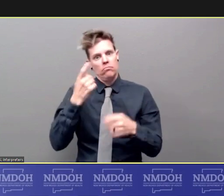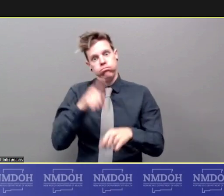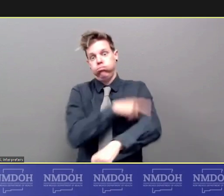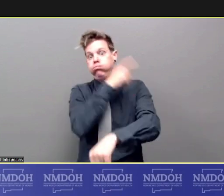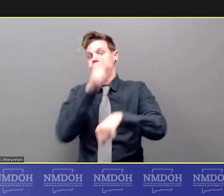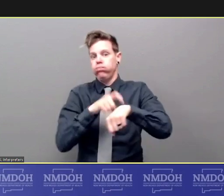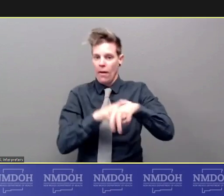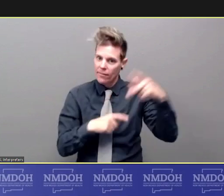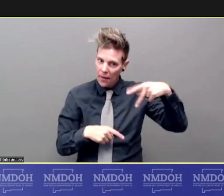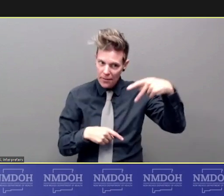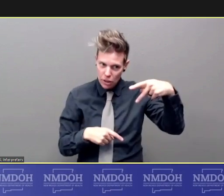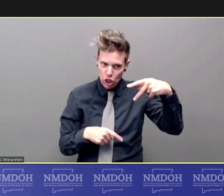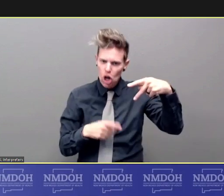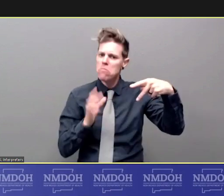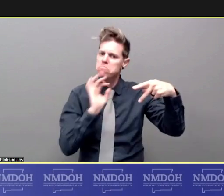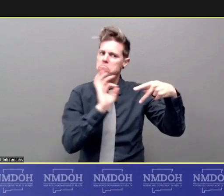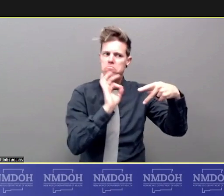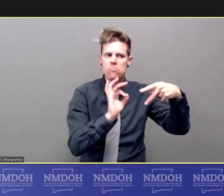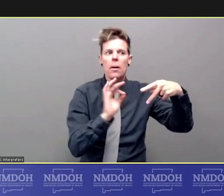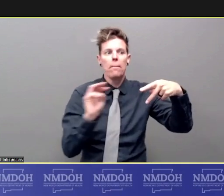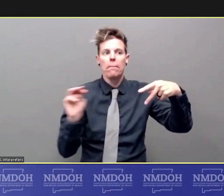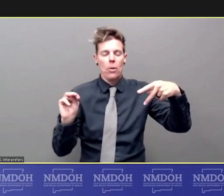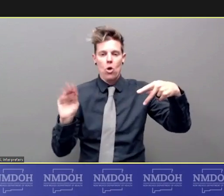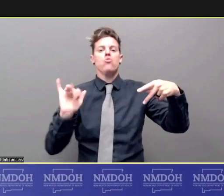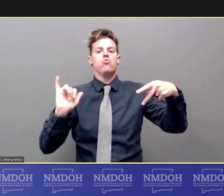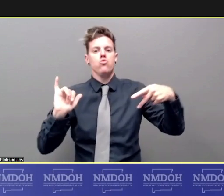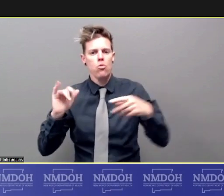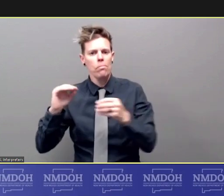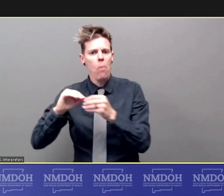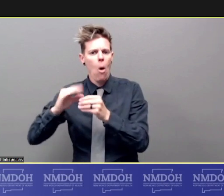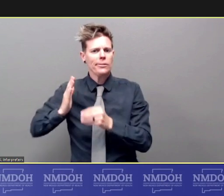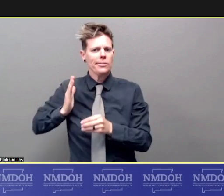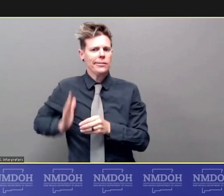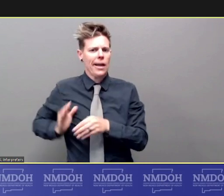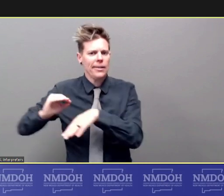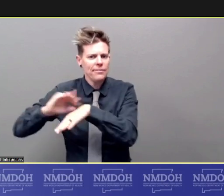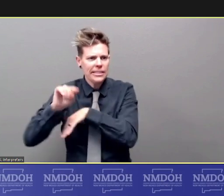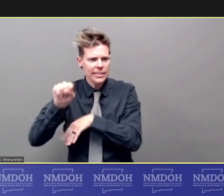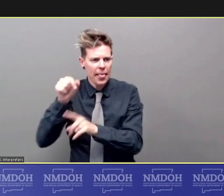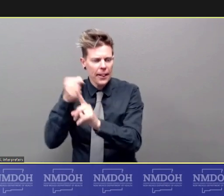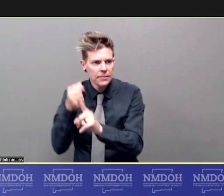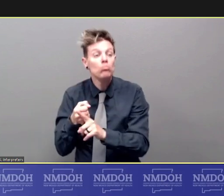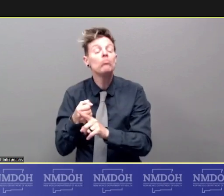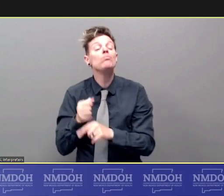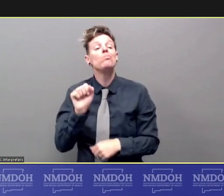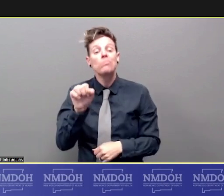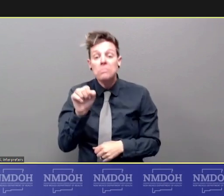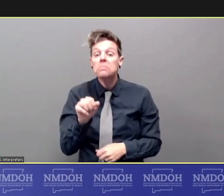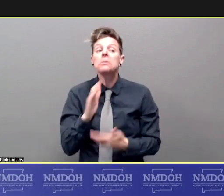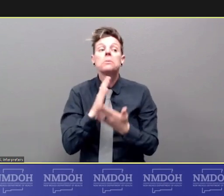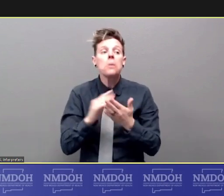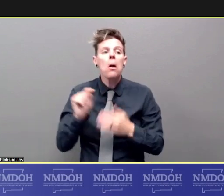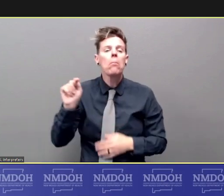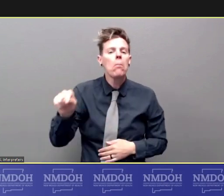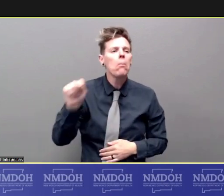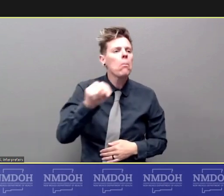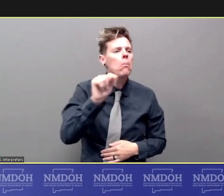But and I think, yes, when people have a side effect like that, it might keep them